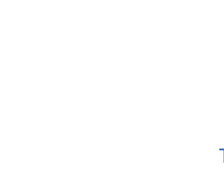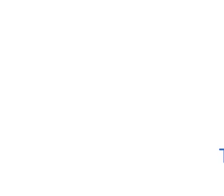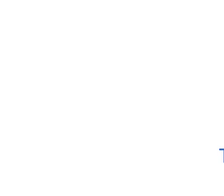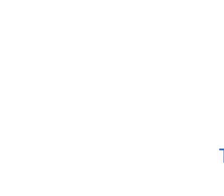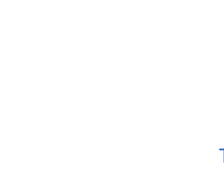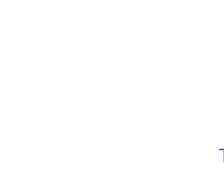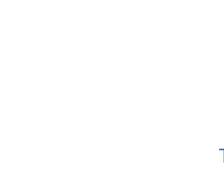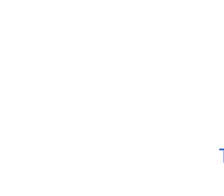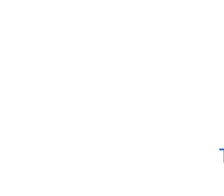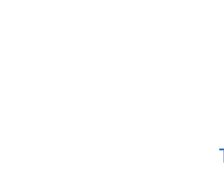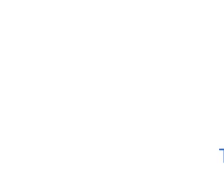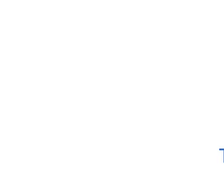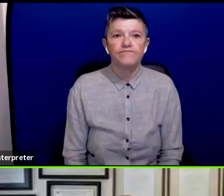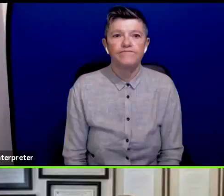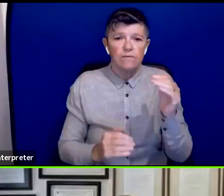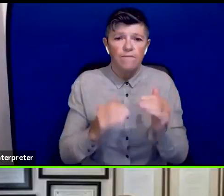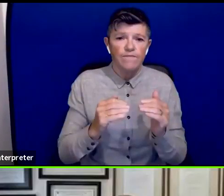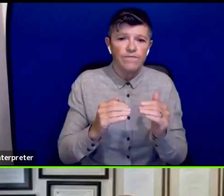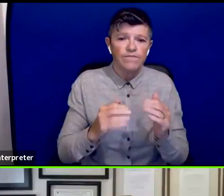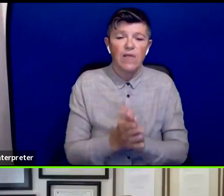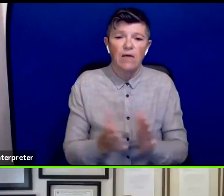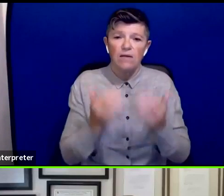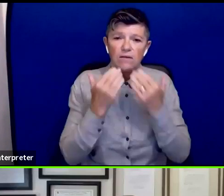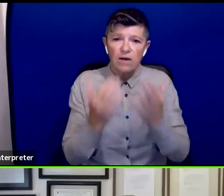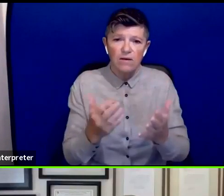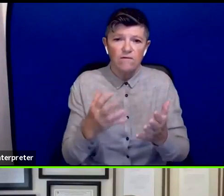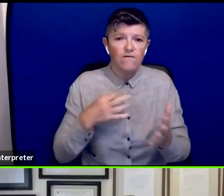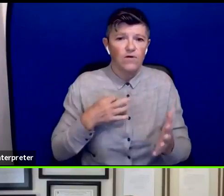all for listening. Thank you, Chico, for the invitation.